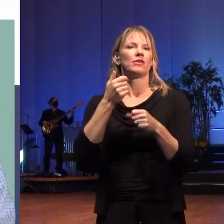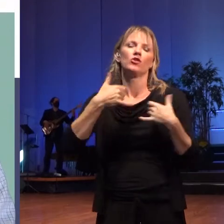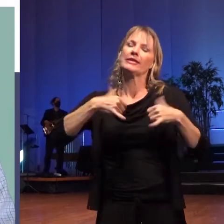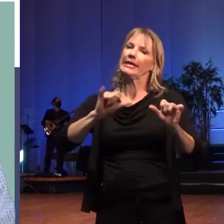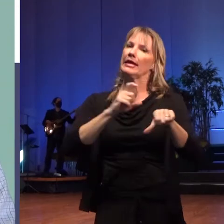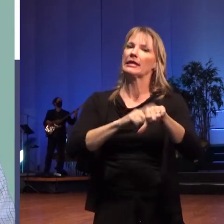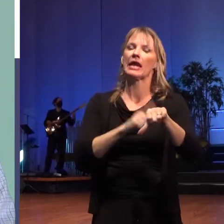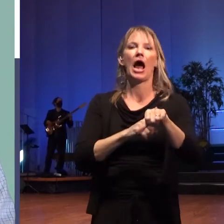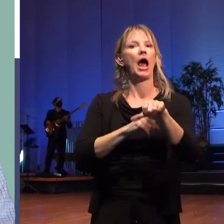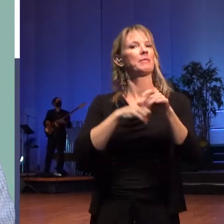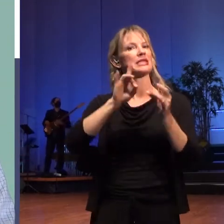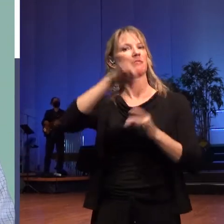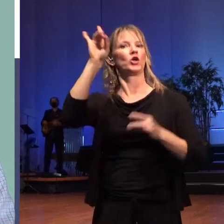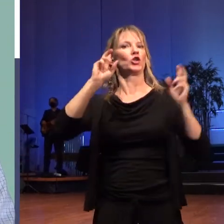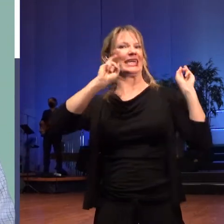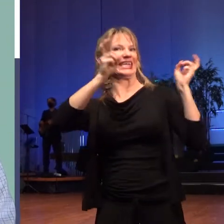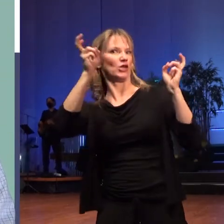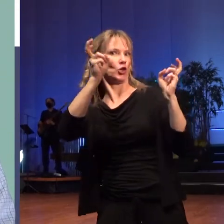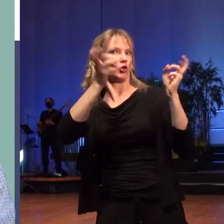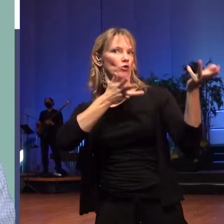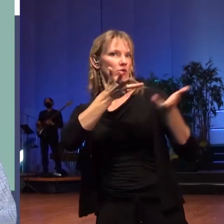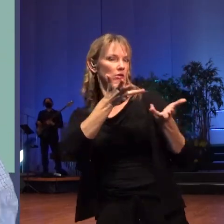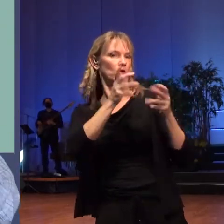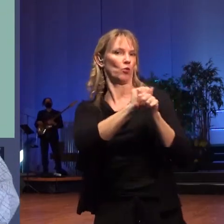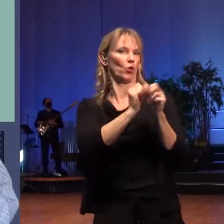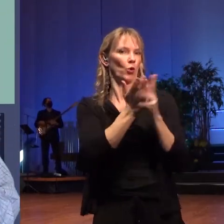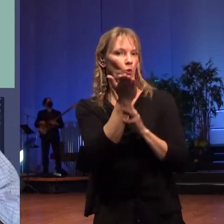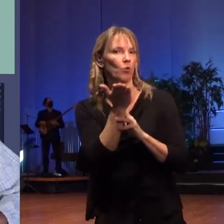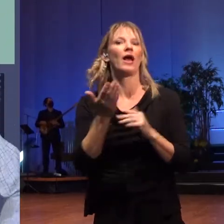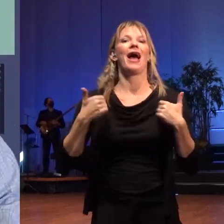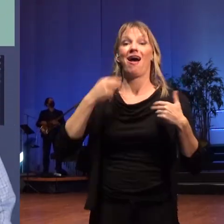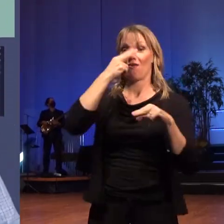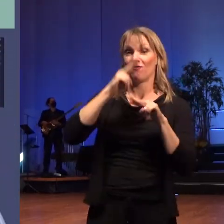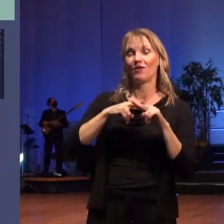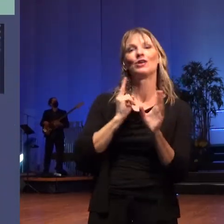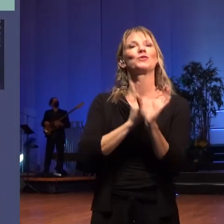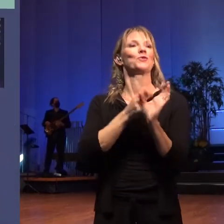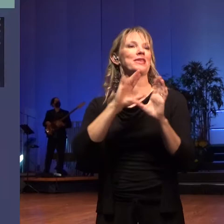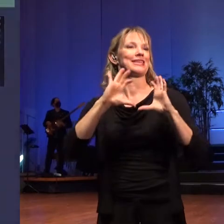with spiritual issues as well. So have fun. Join a small group.